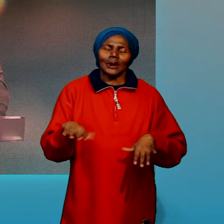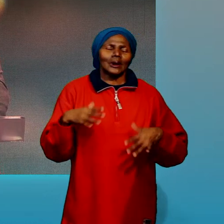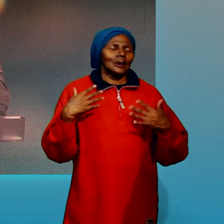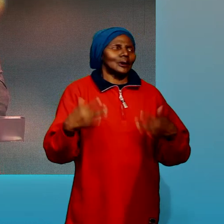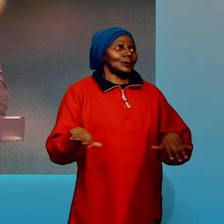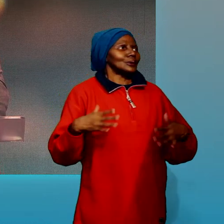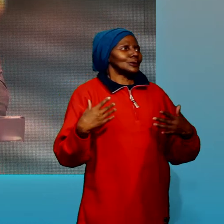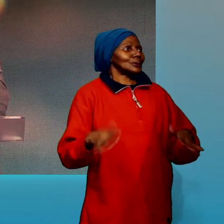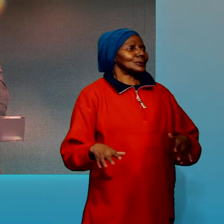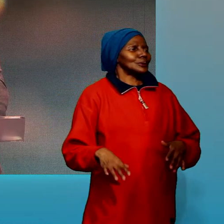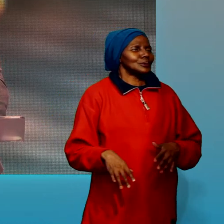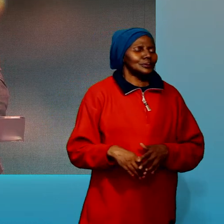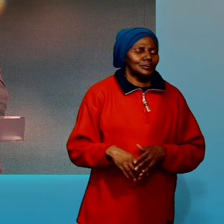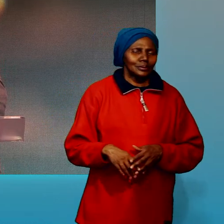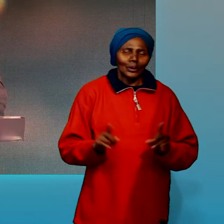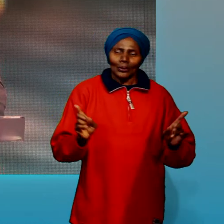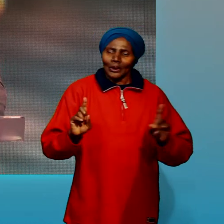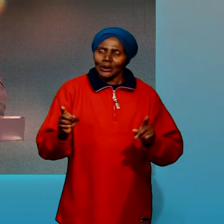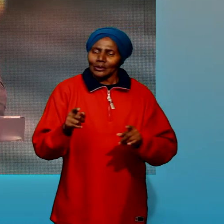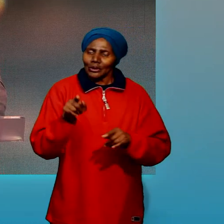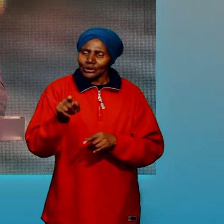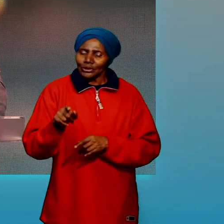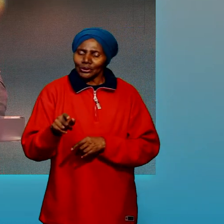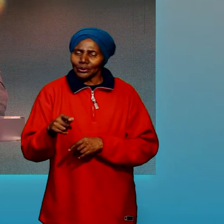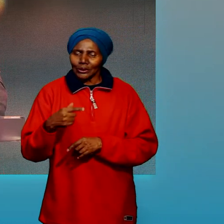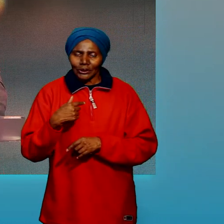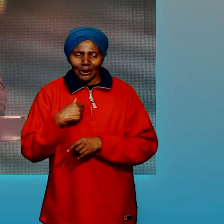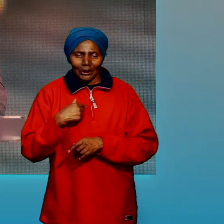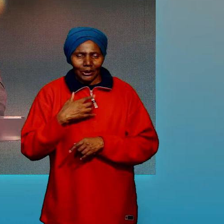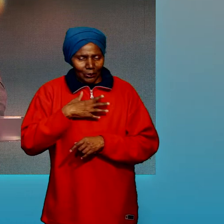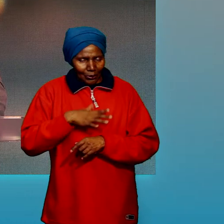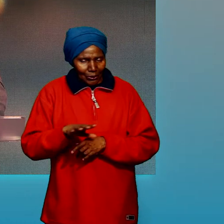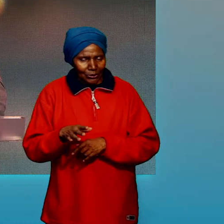promise. Whatever you wish.